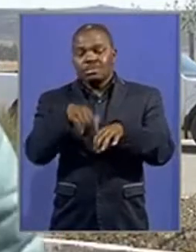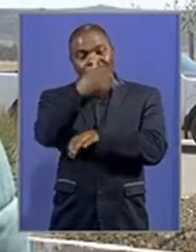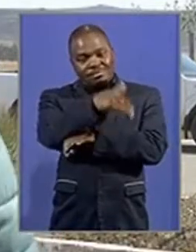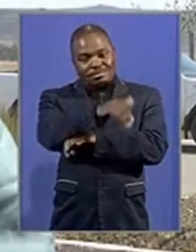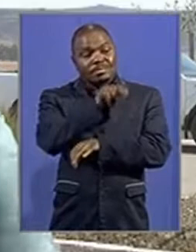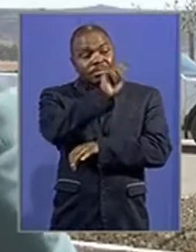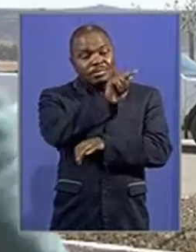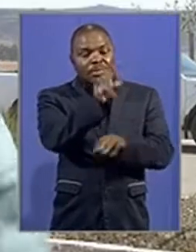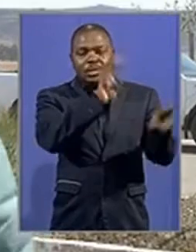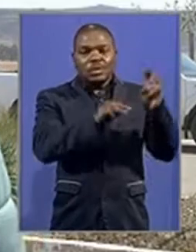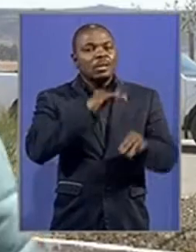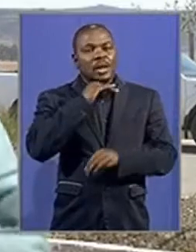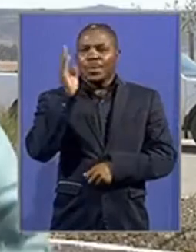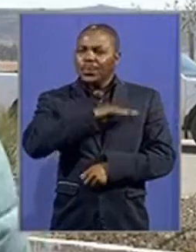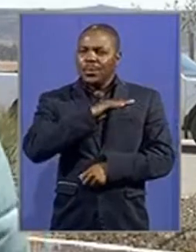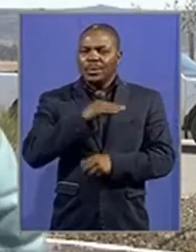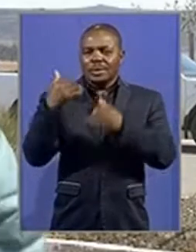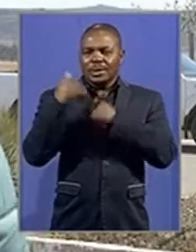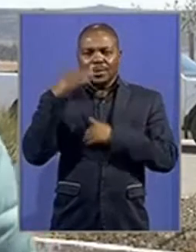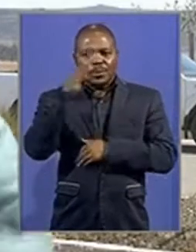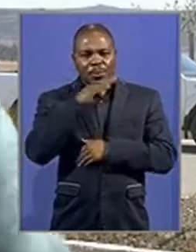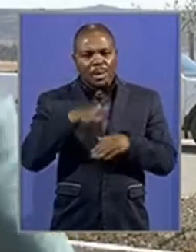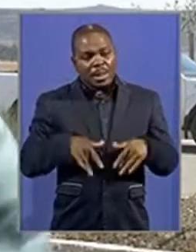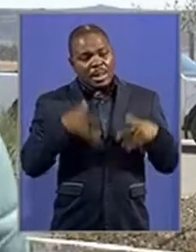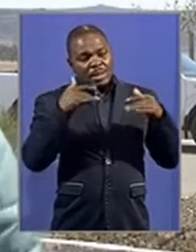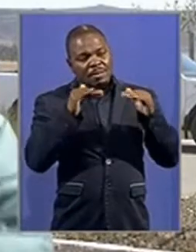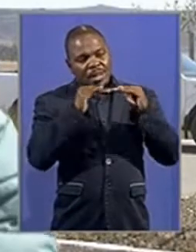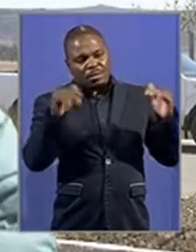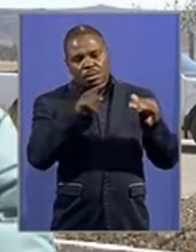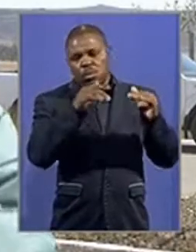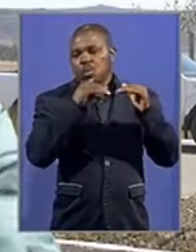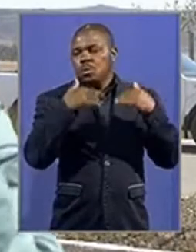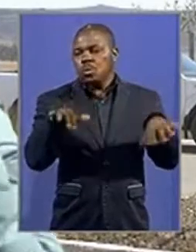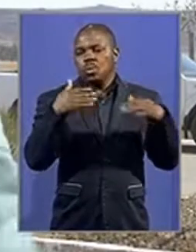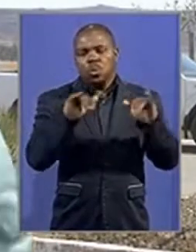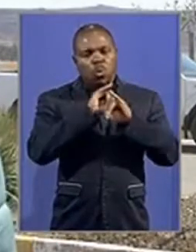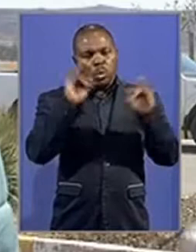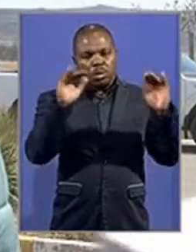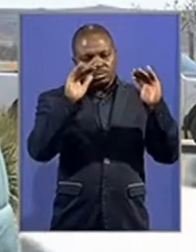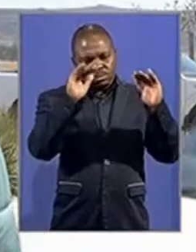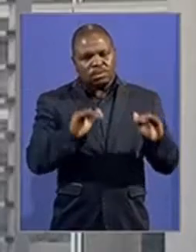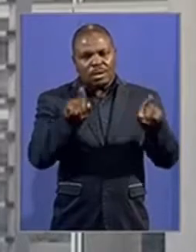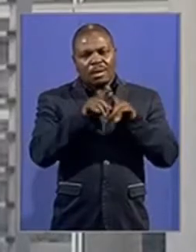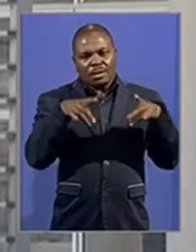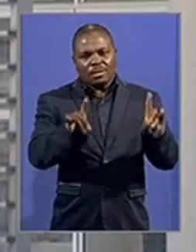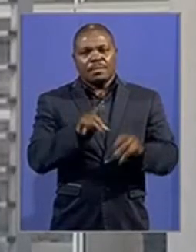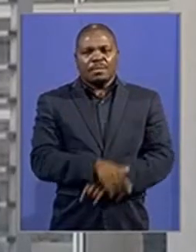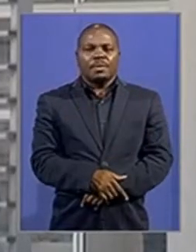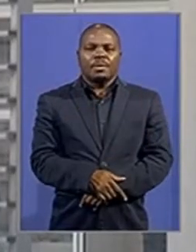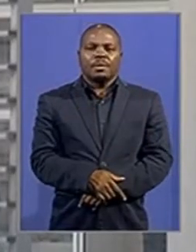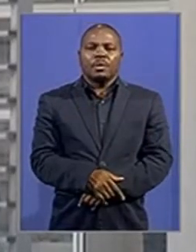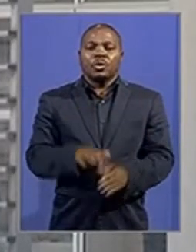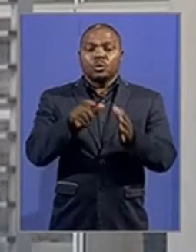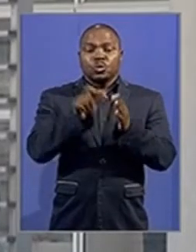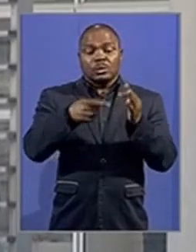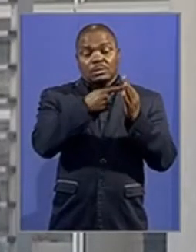no adequate security, there's no adequate safety, the living standards are beyond that of an animal. We do have a